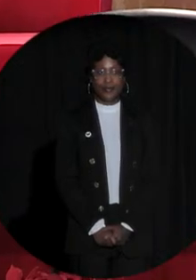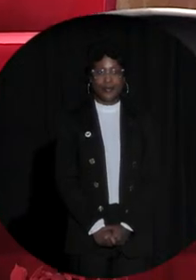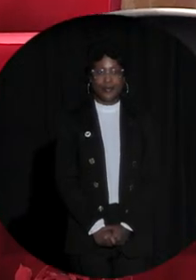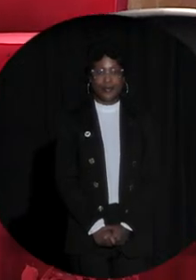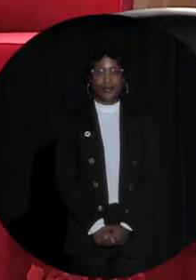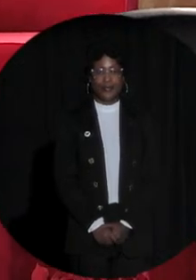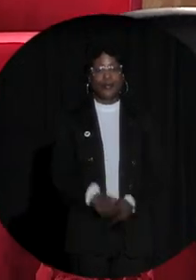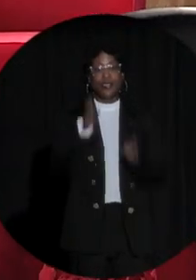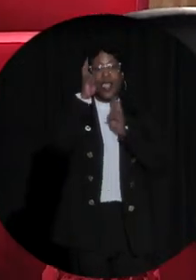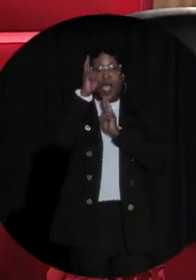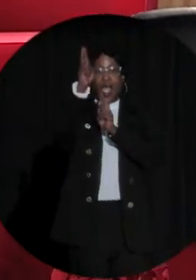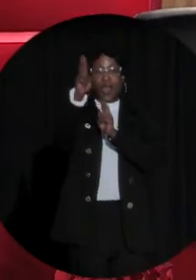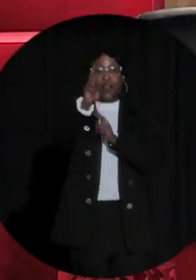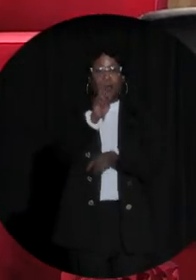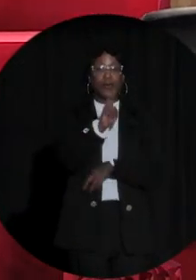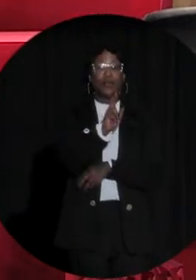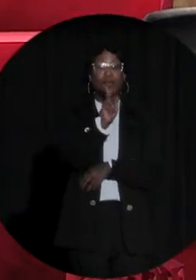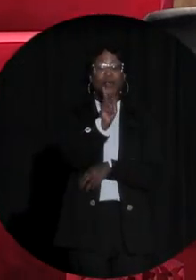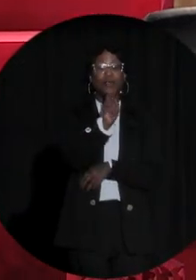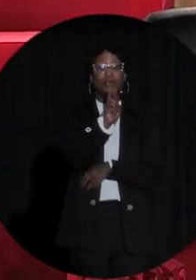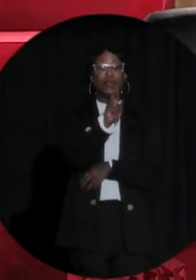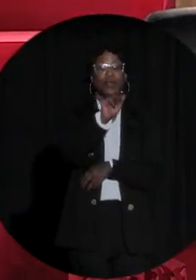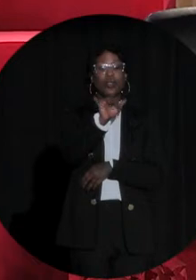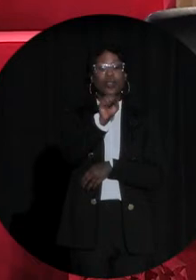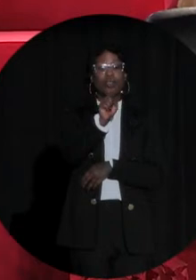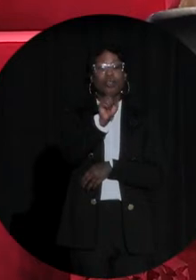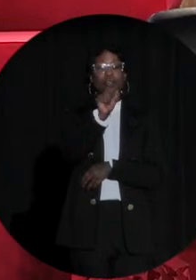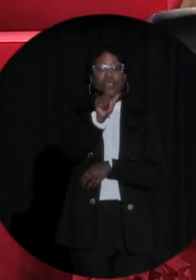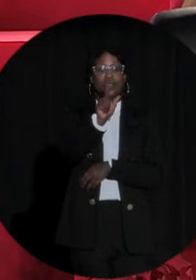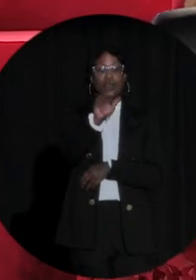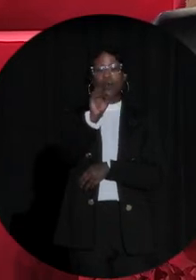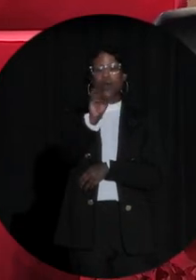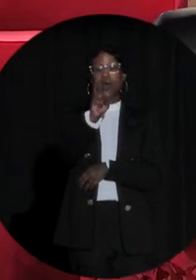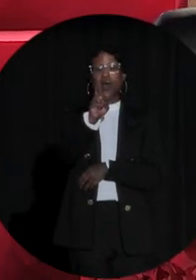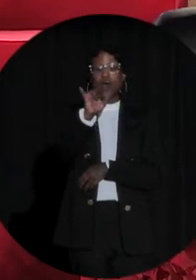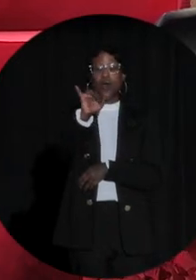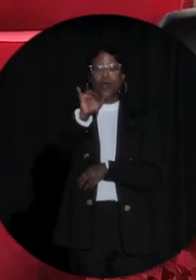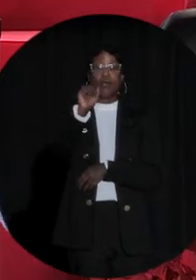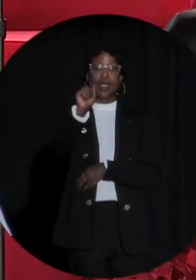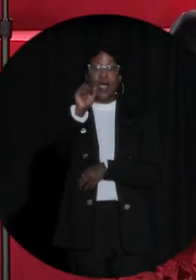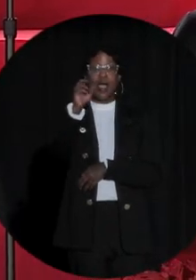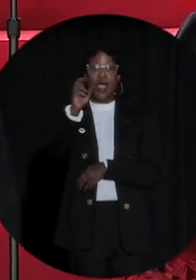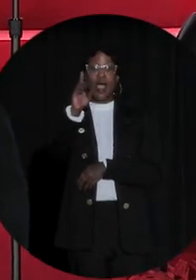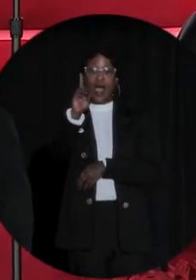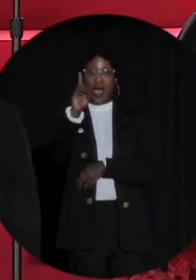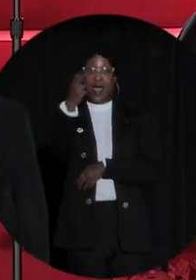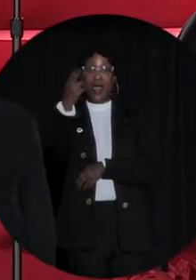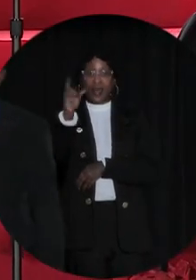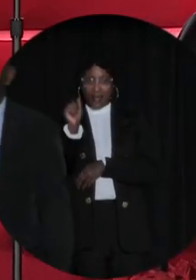Okay, thank you. The Honorable Crystal Oriata and her family.